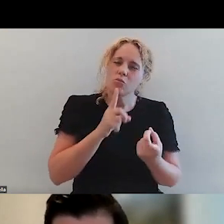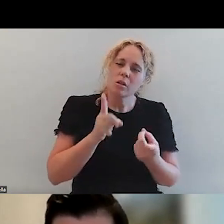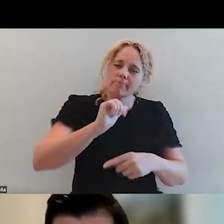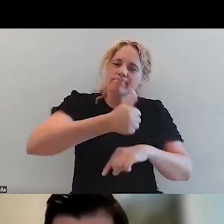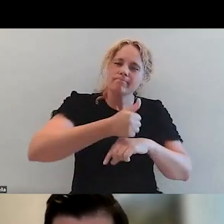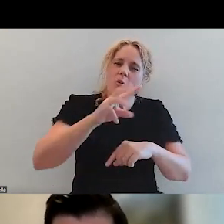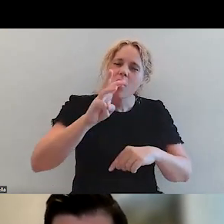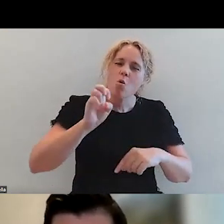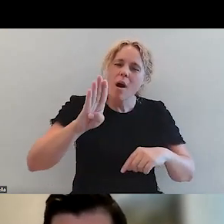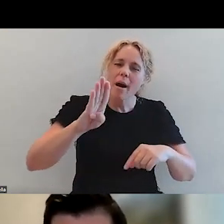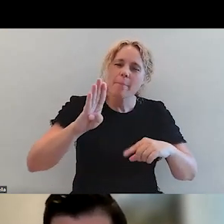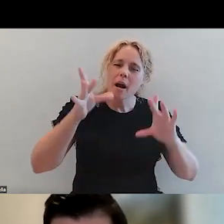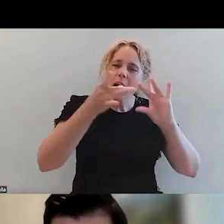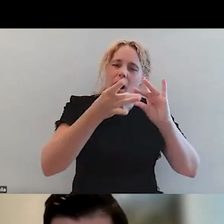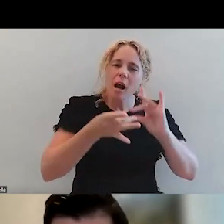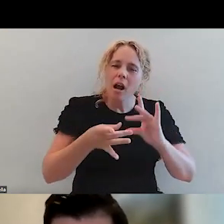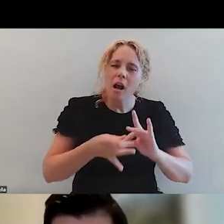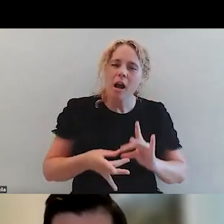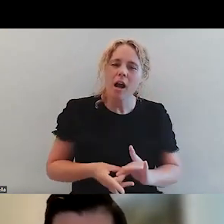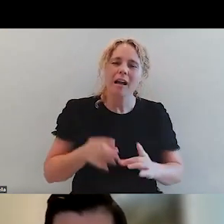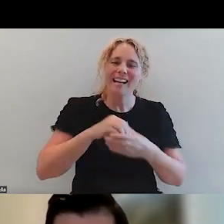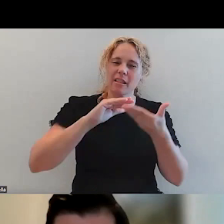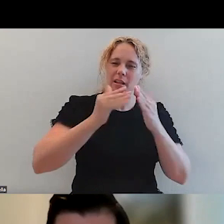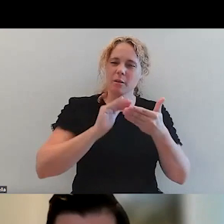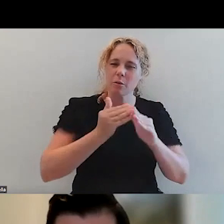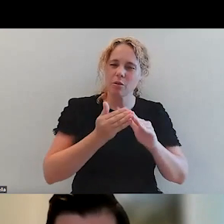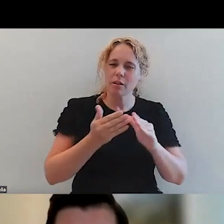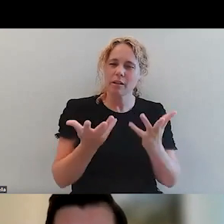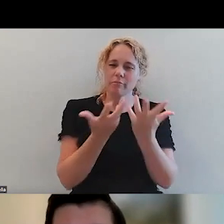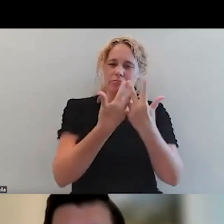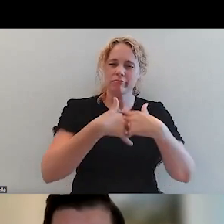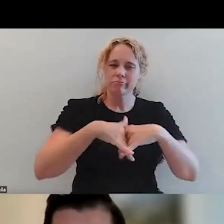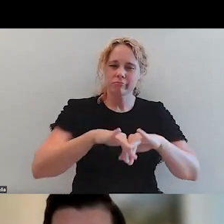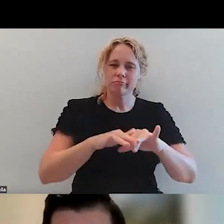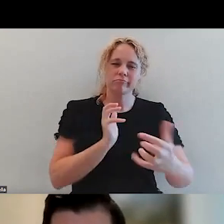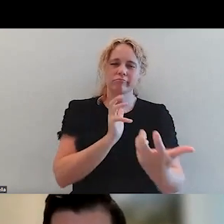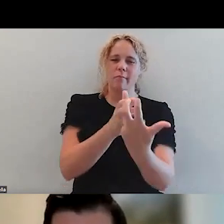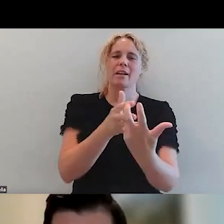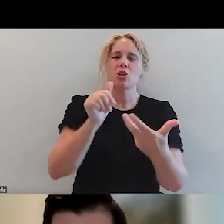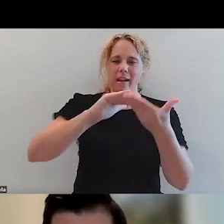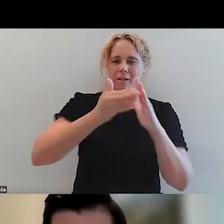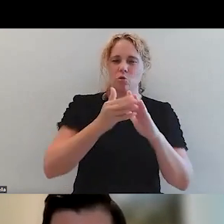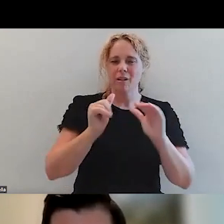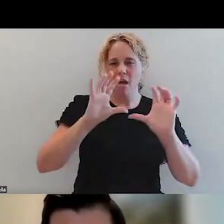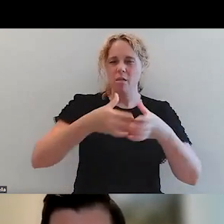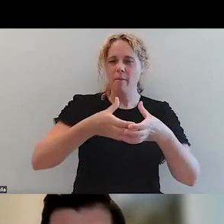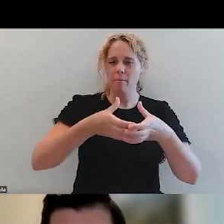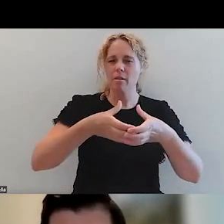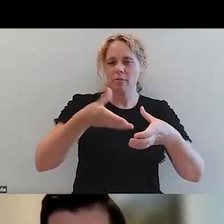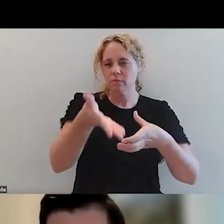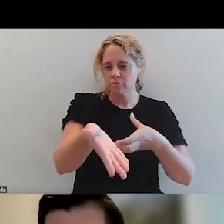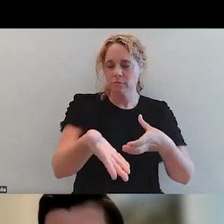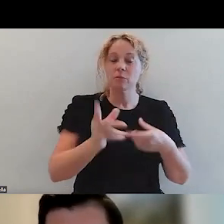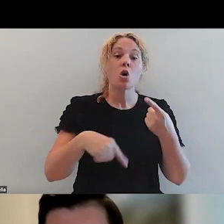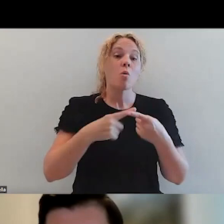of connectivity within the community that is tailored for that community and the populations they serve. So when we're